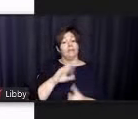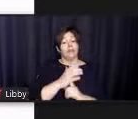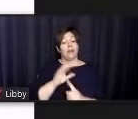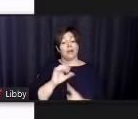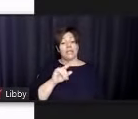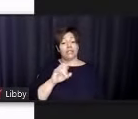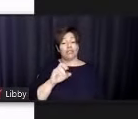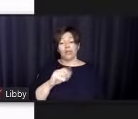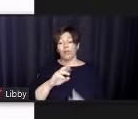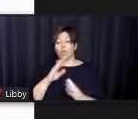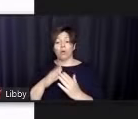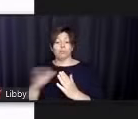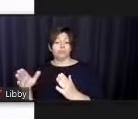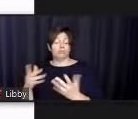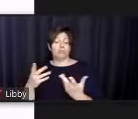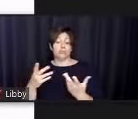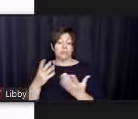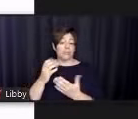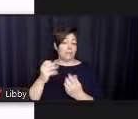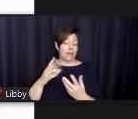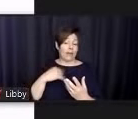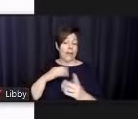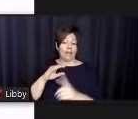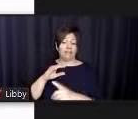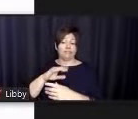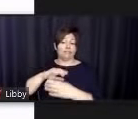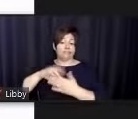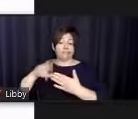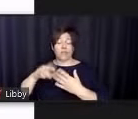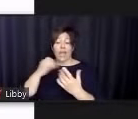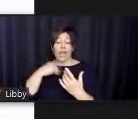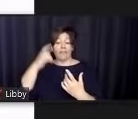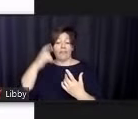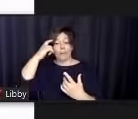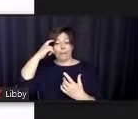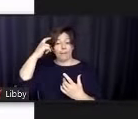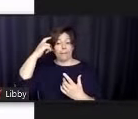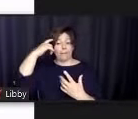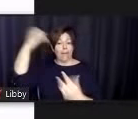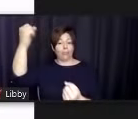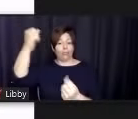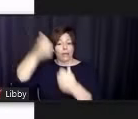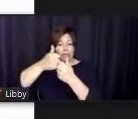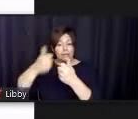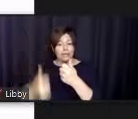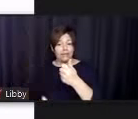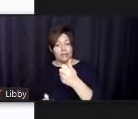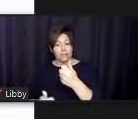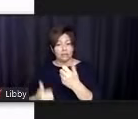are having issues relating to who had COVID, who are having memory deficits as a result of this. And so